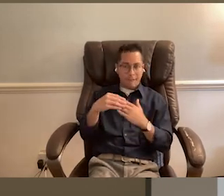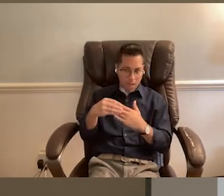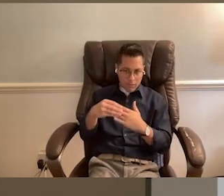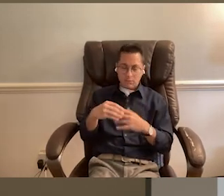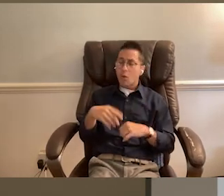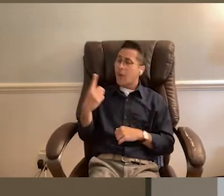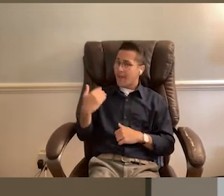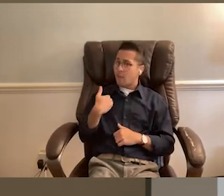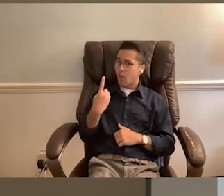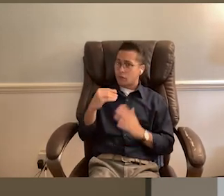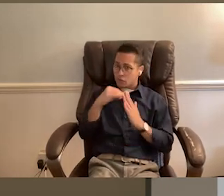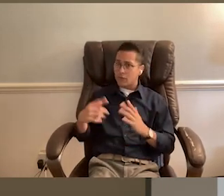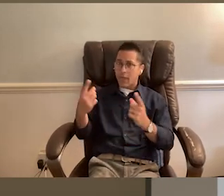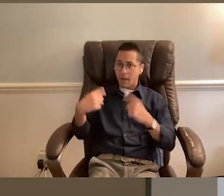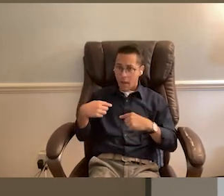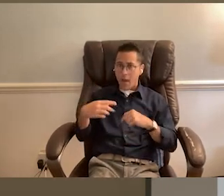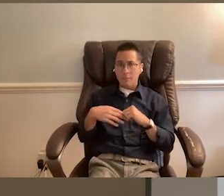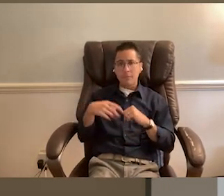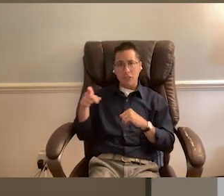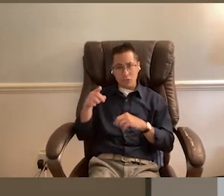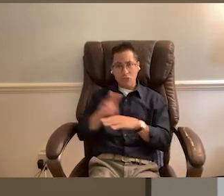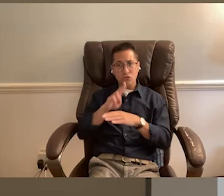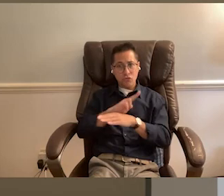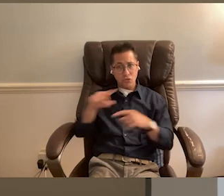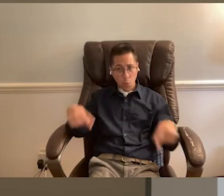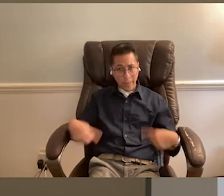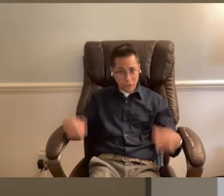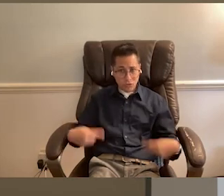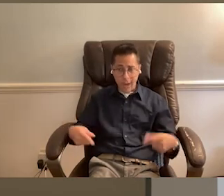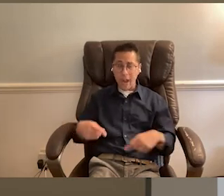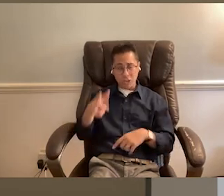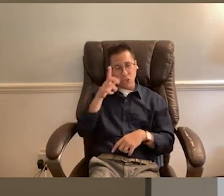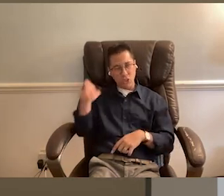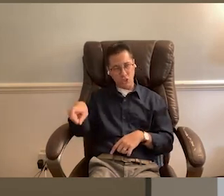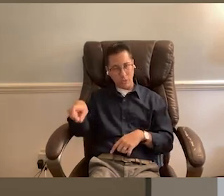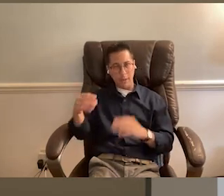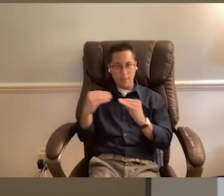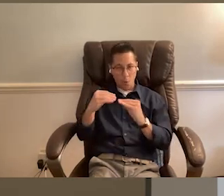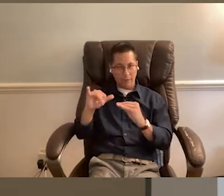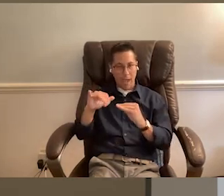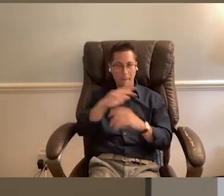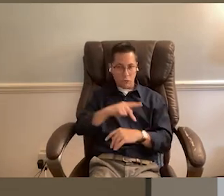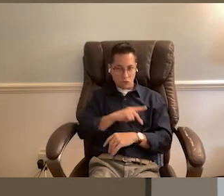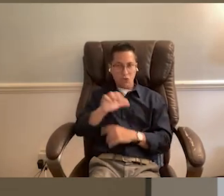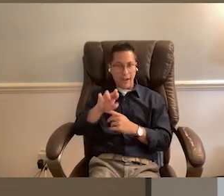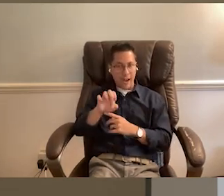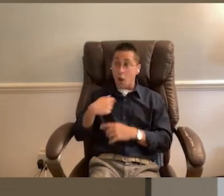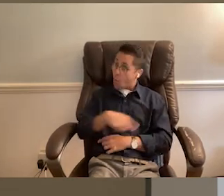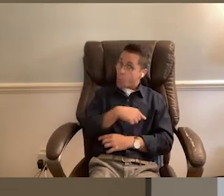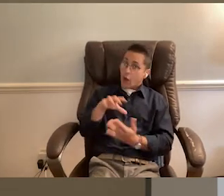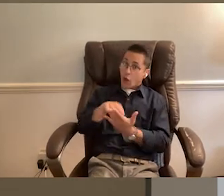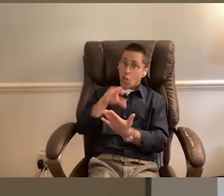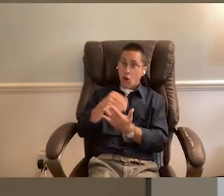right now, for like personal care services or anything So we like currently that? don't offer personal care services, but if